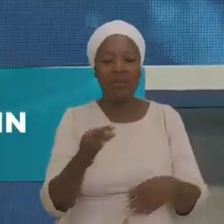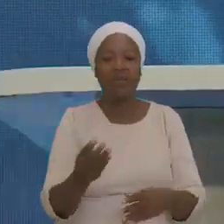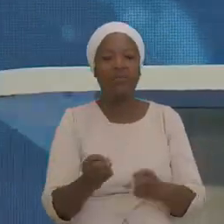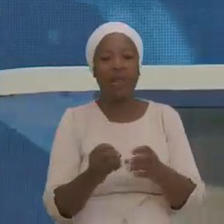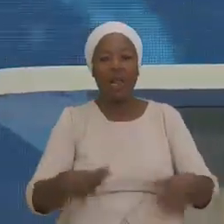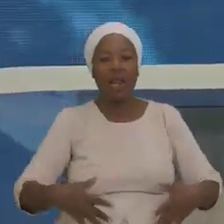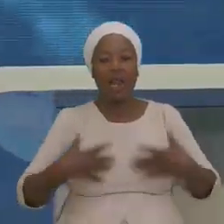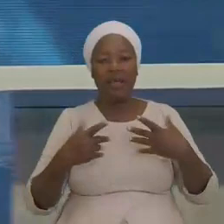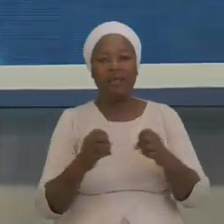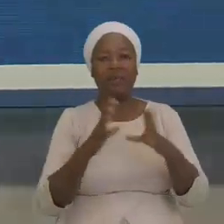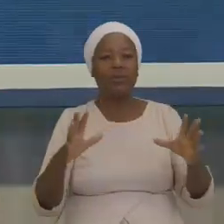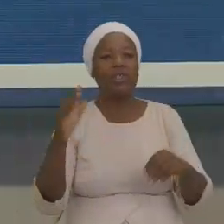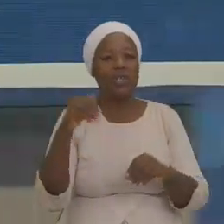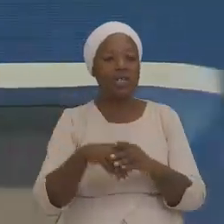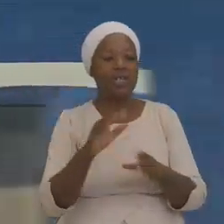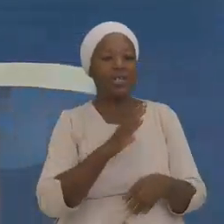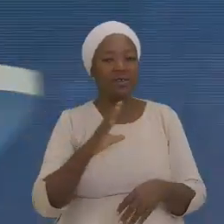Christ.